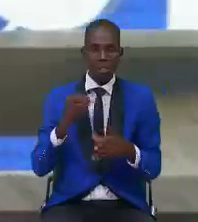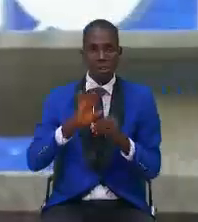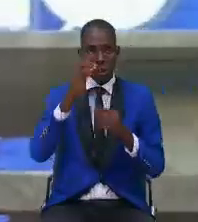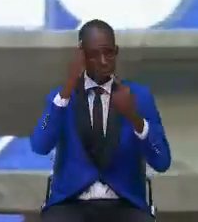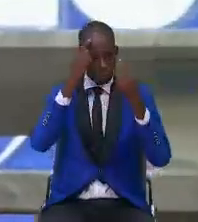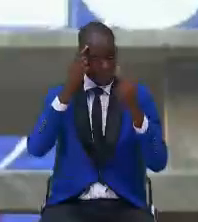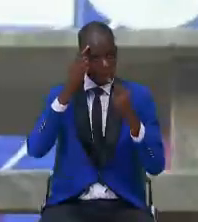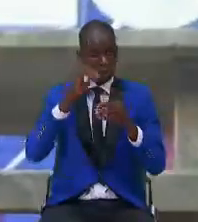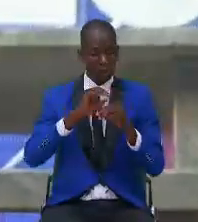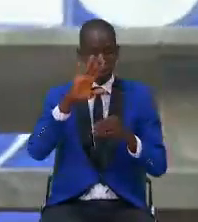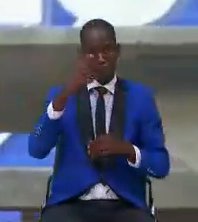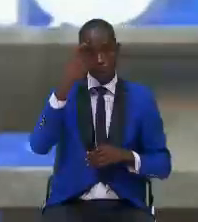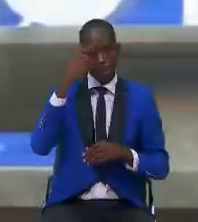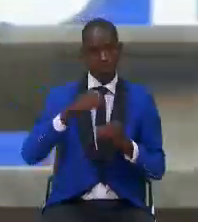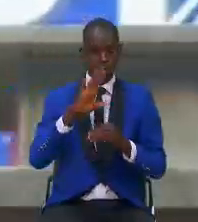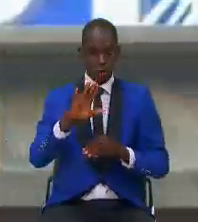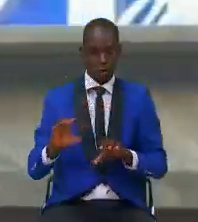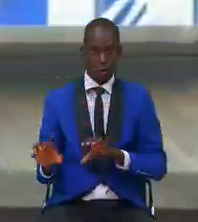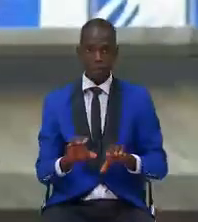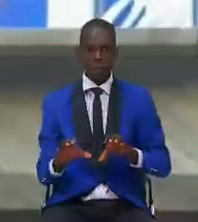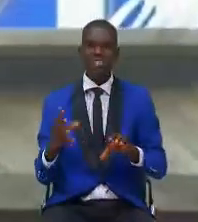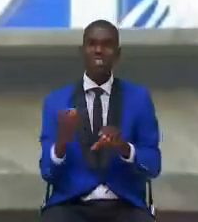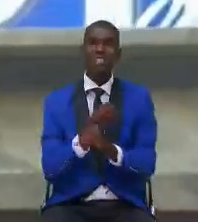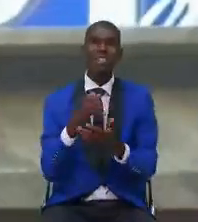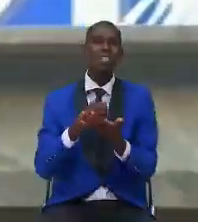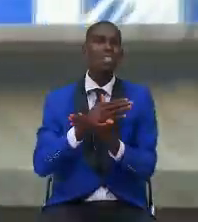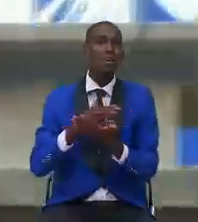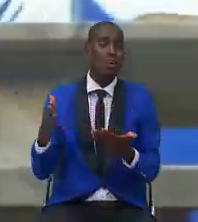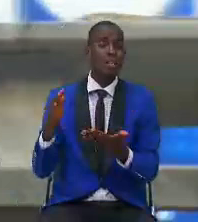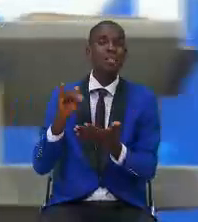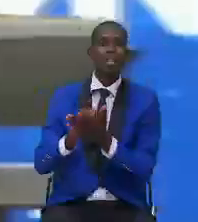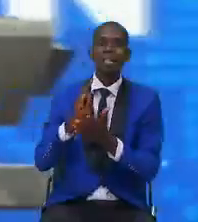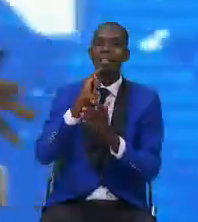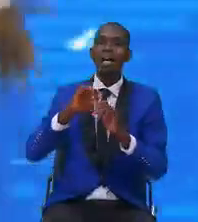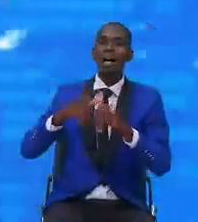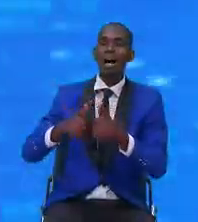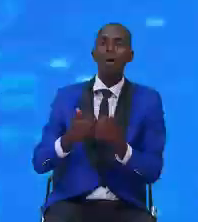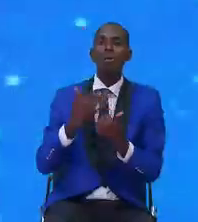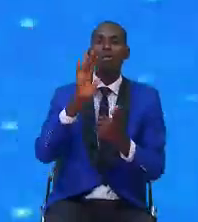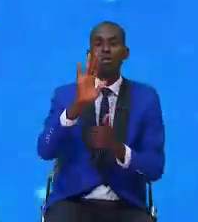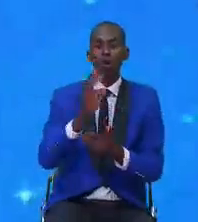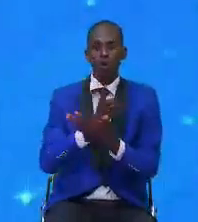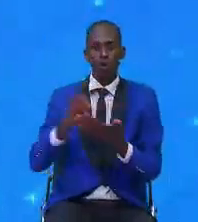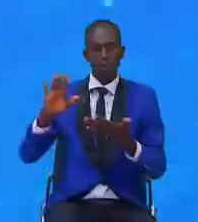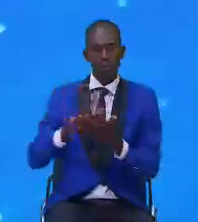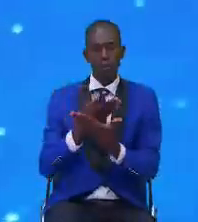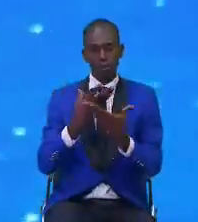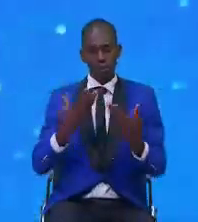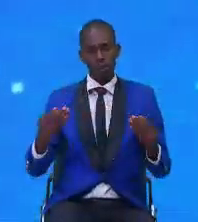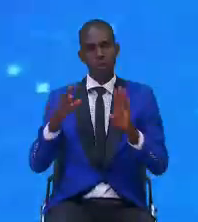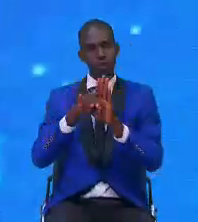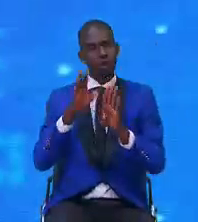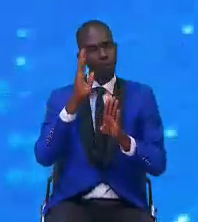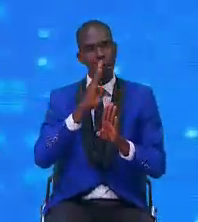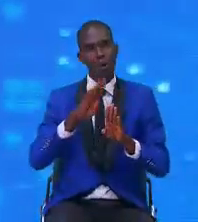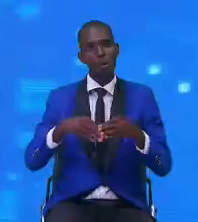you take that away. It is that opens the door for your divine solution.